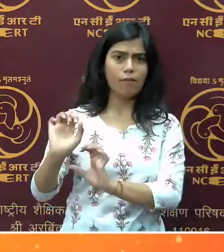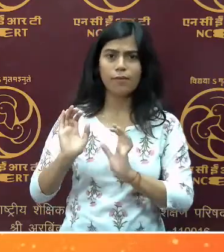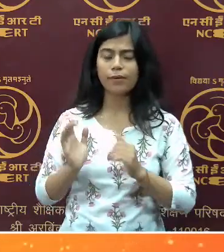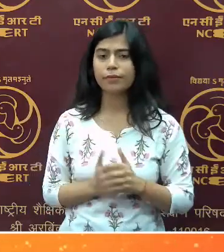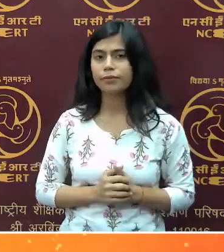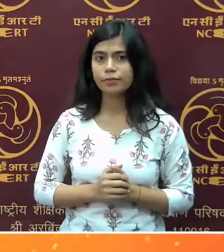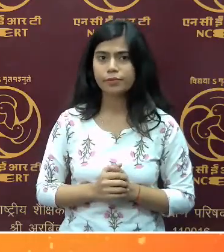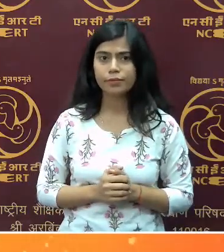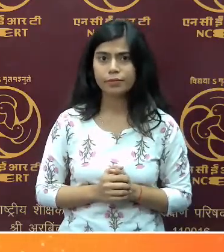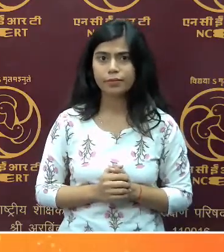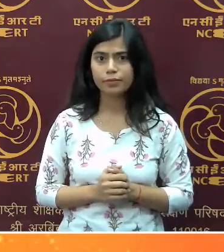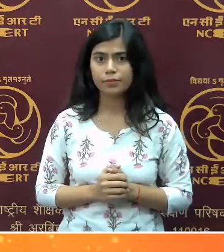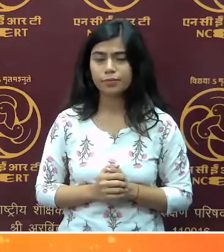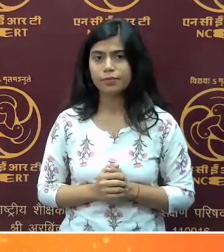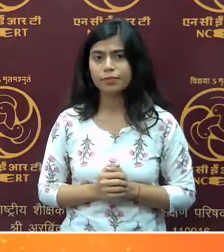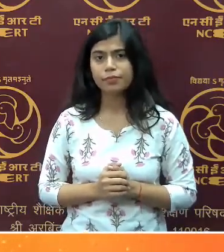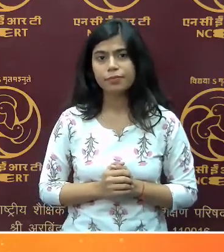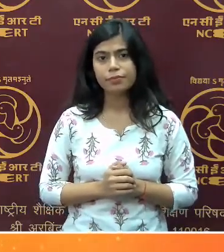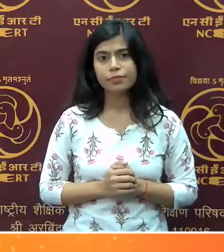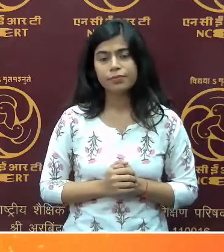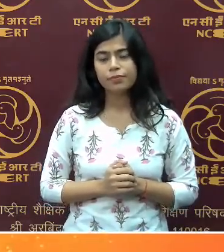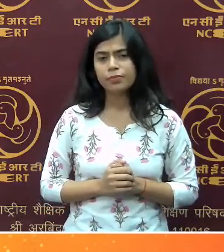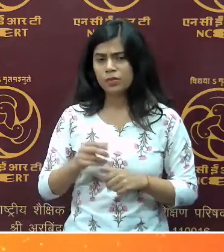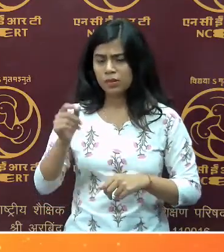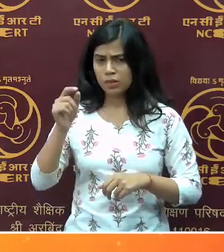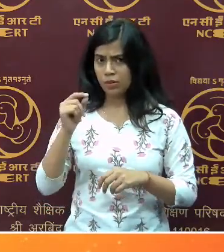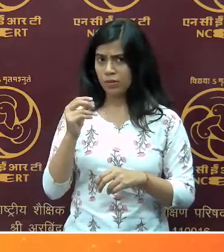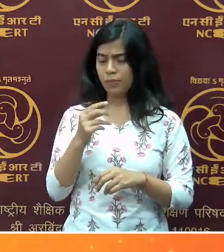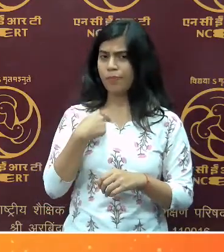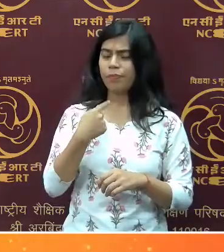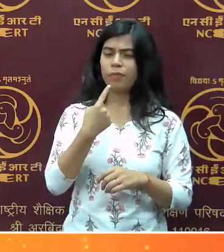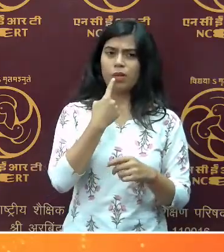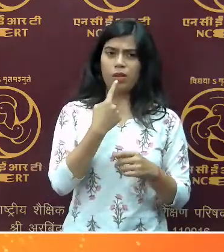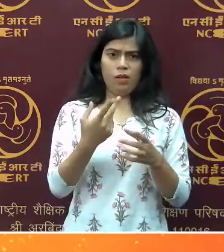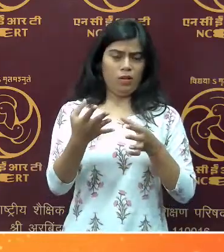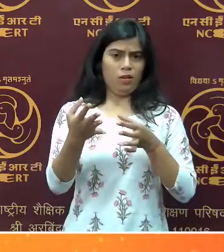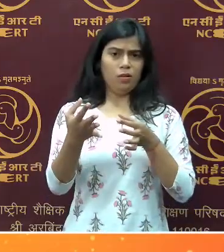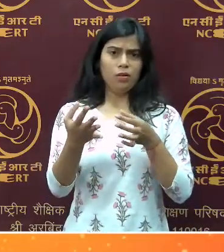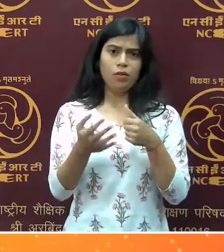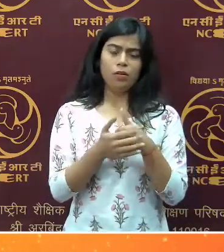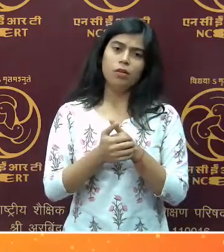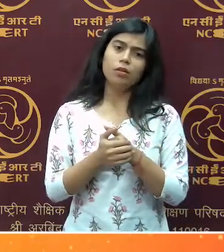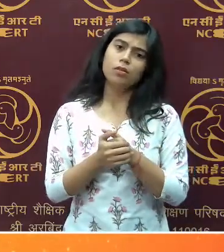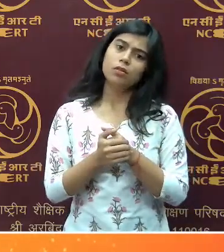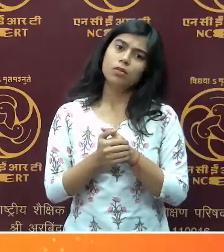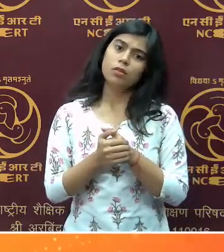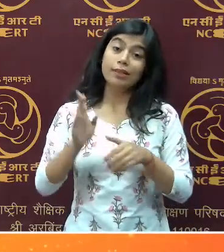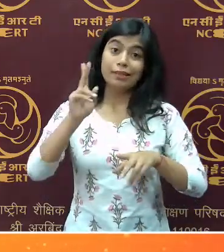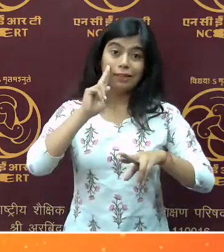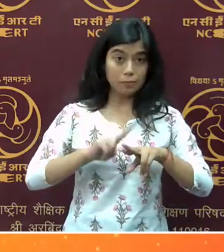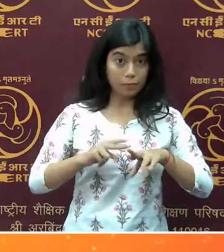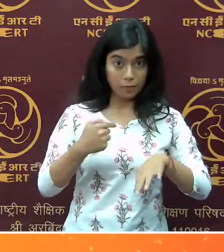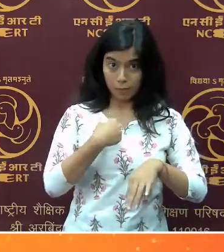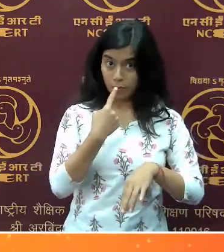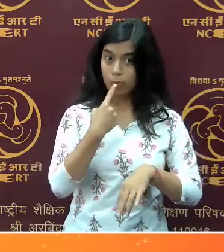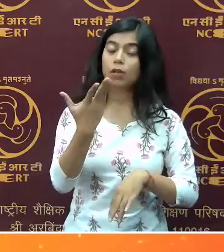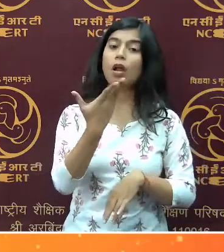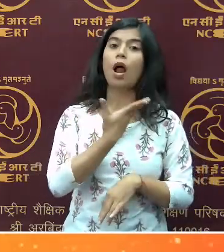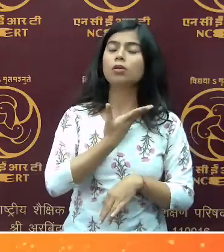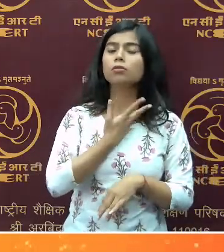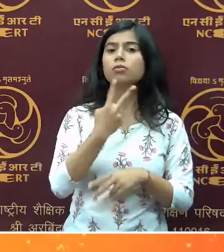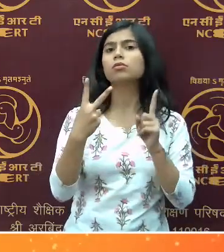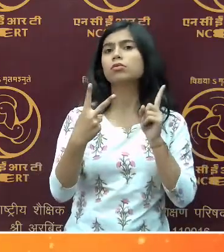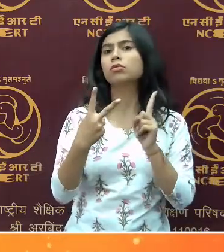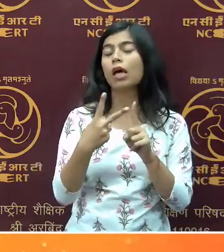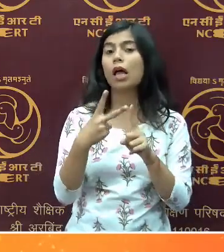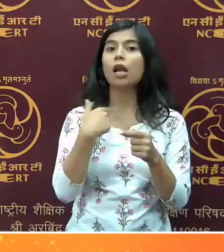of fundamental rights. So, I was talking about rights. So, second right is right